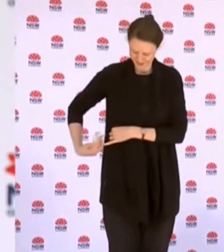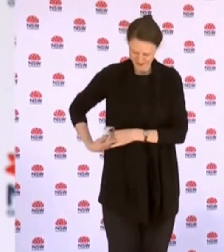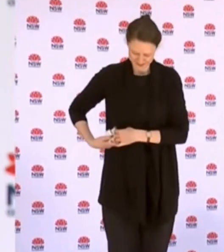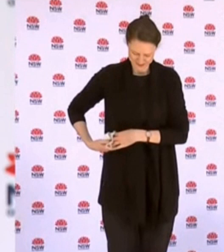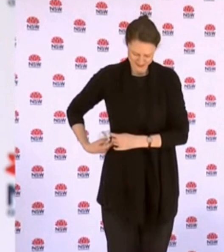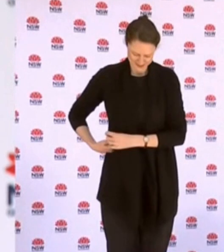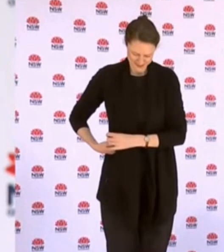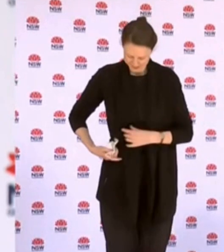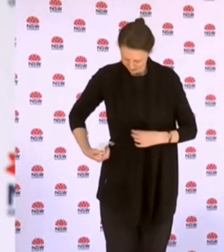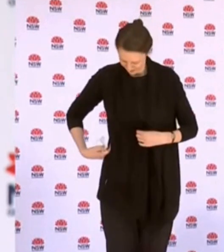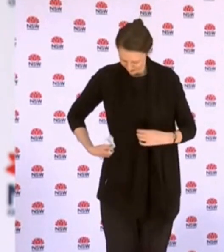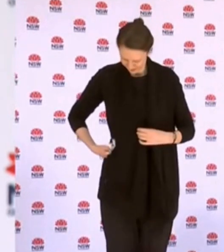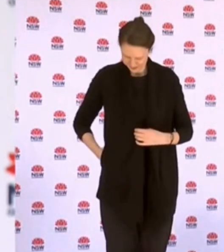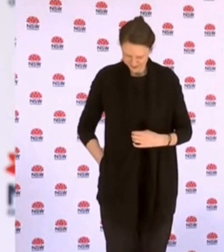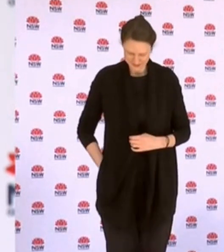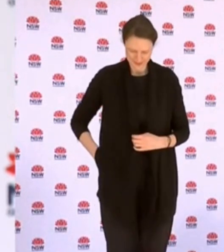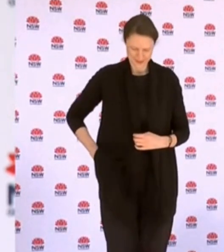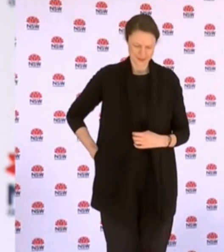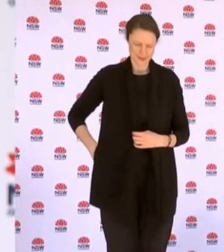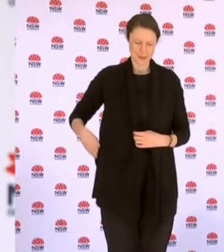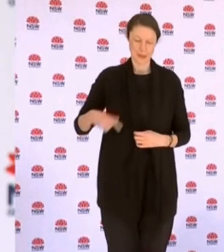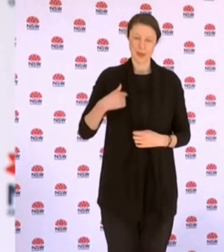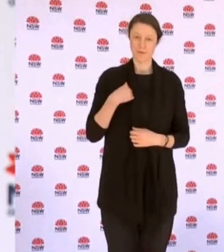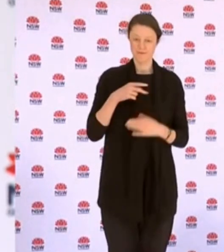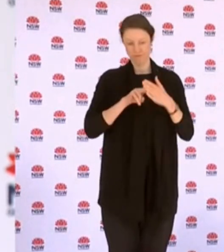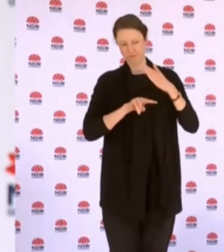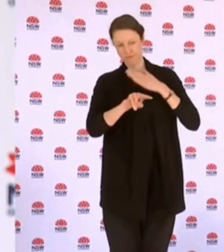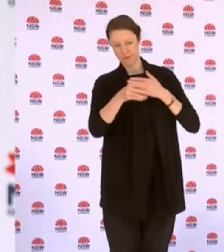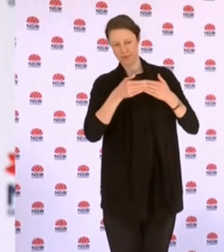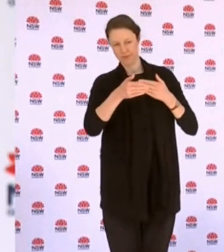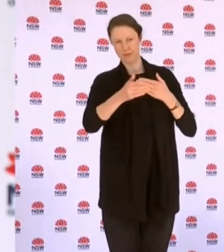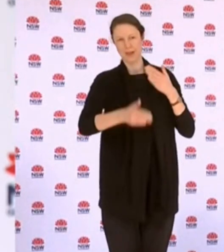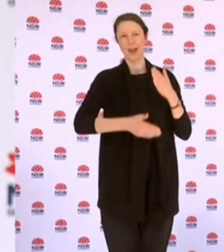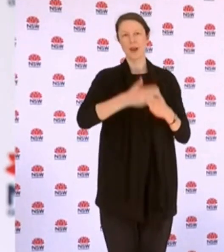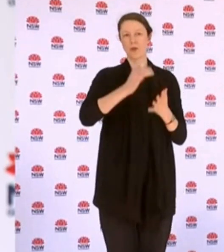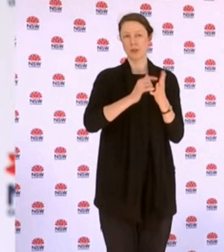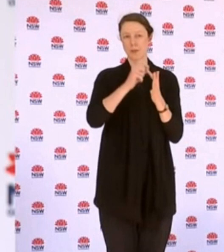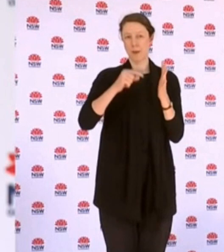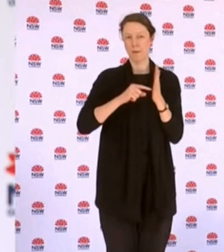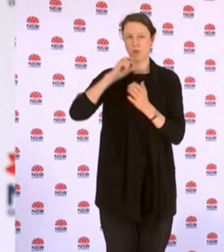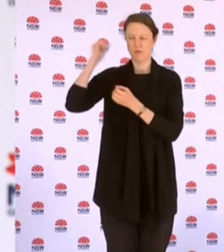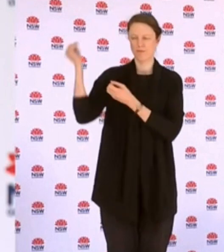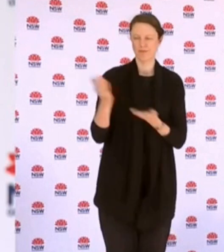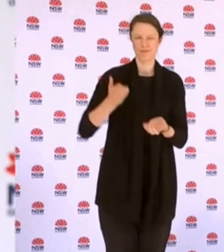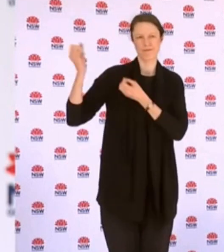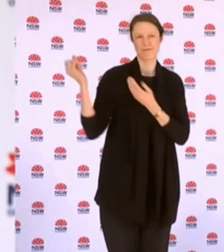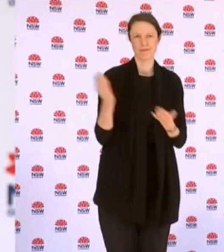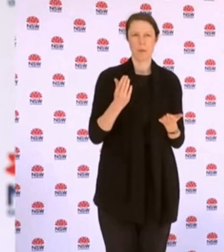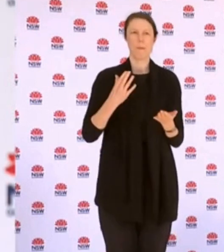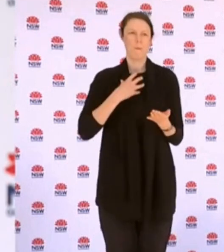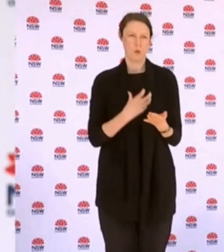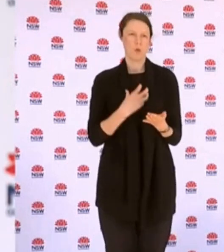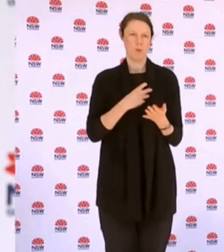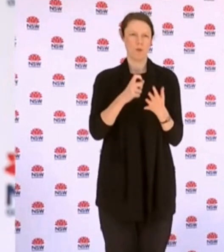telling us is that by the end of September they believe they will have a lot more Pfizer vaccine. And at that stage we'll certainly